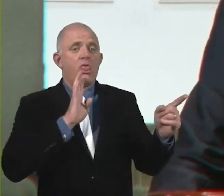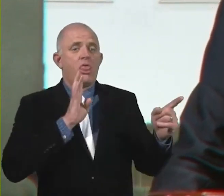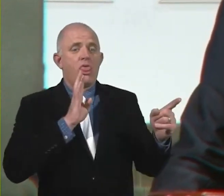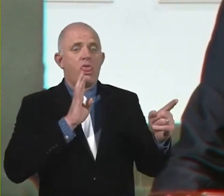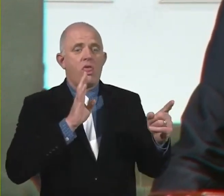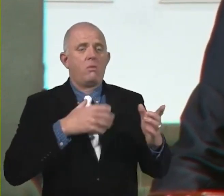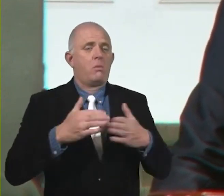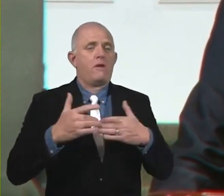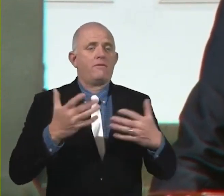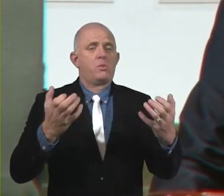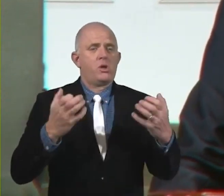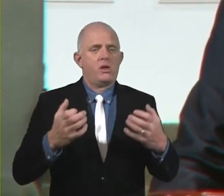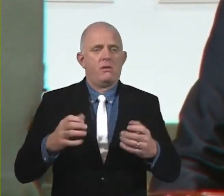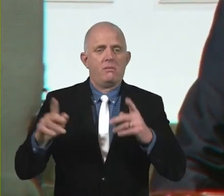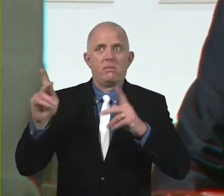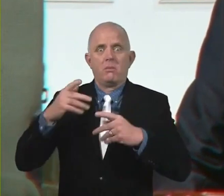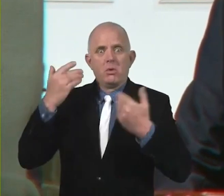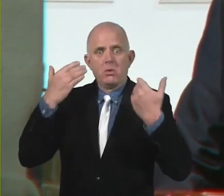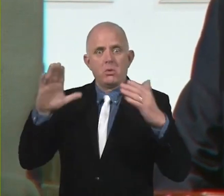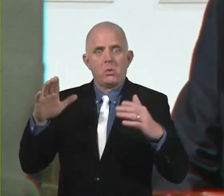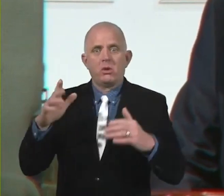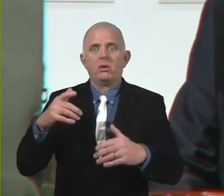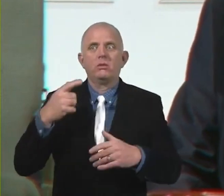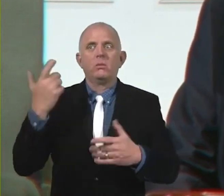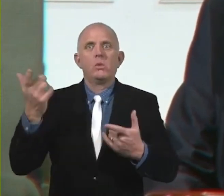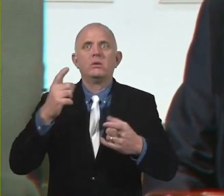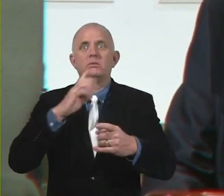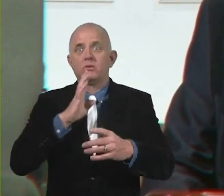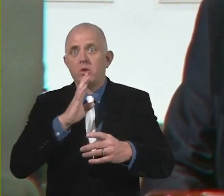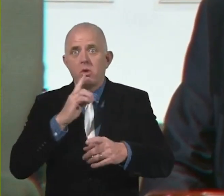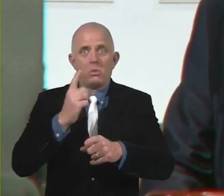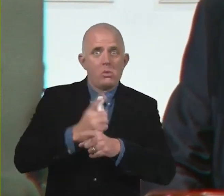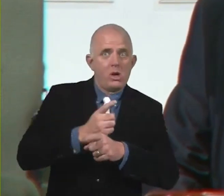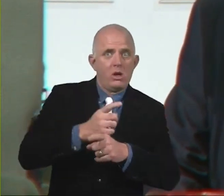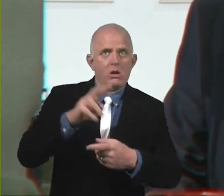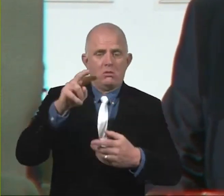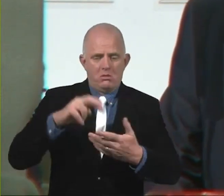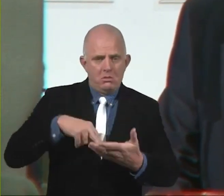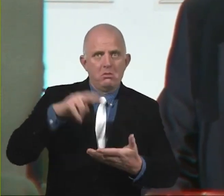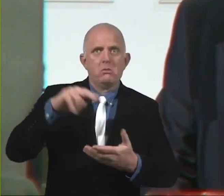if it was right or not that what was going on.